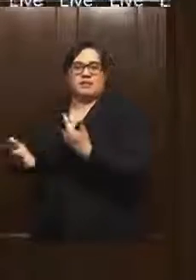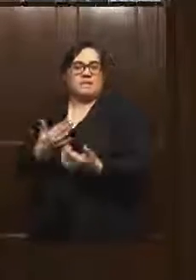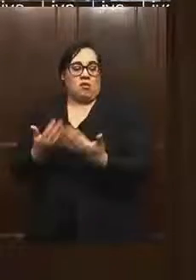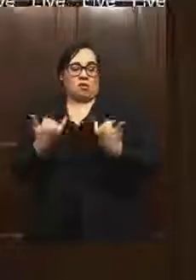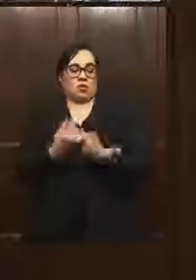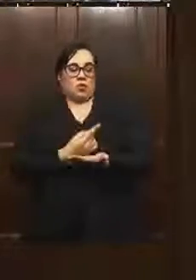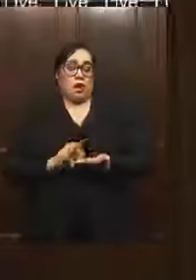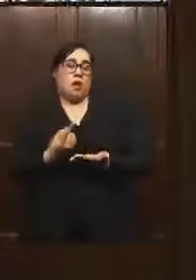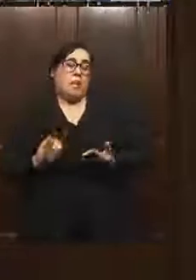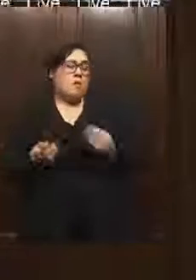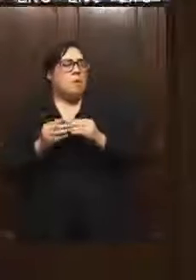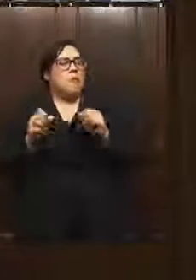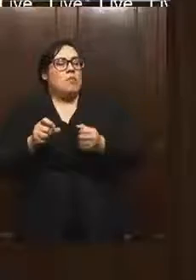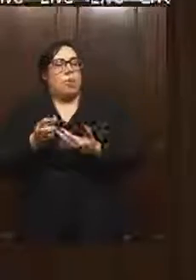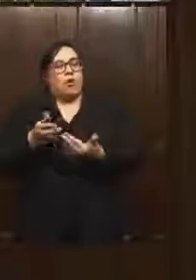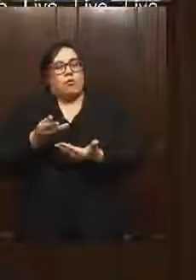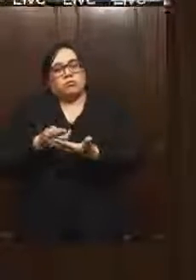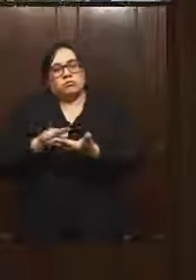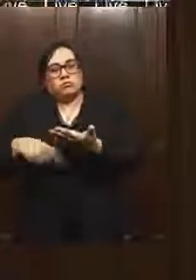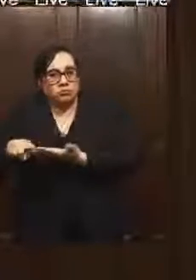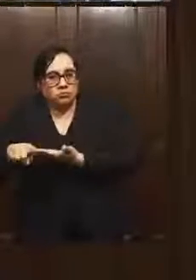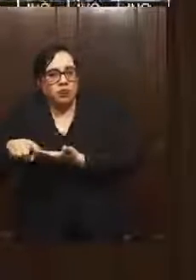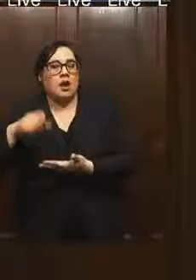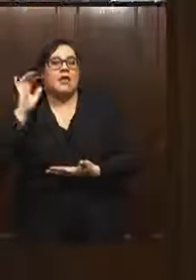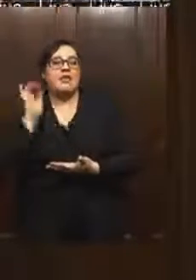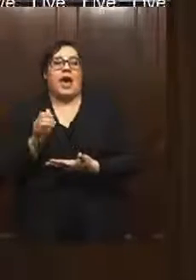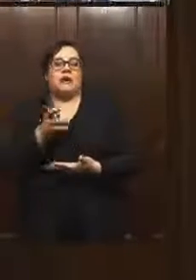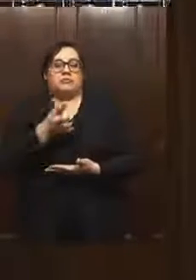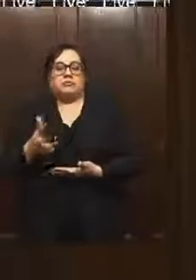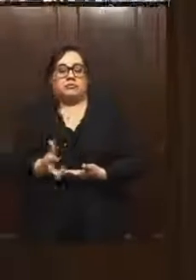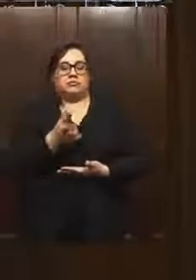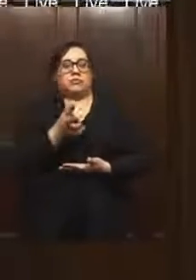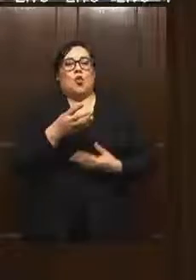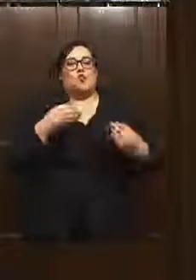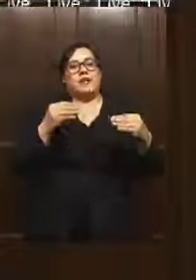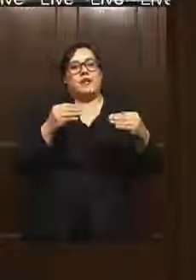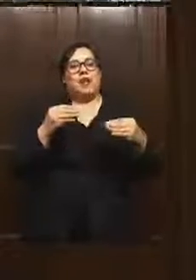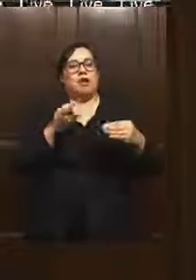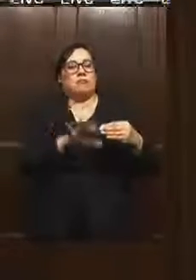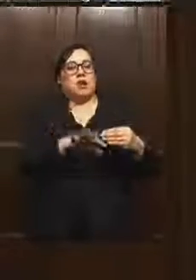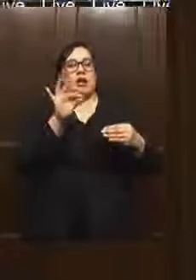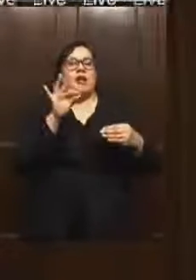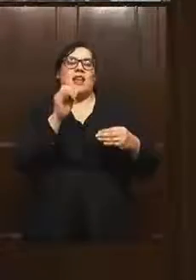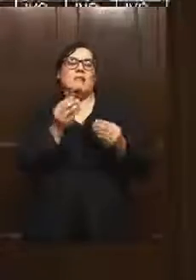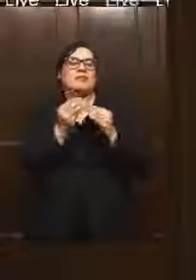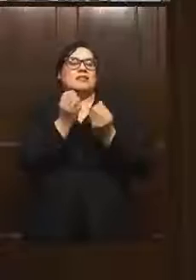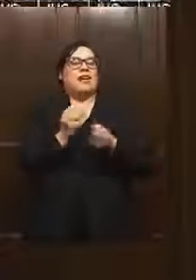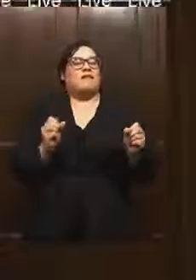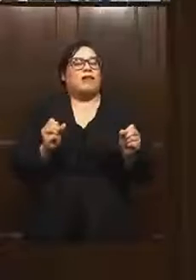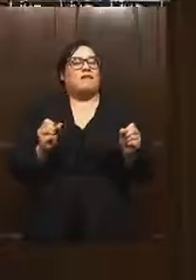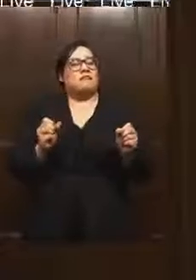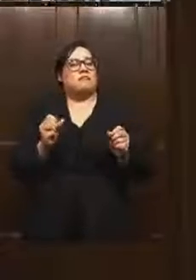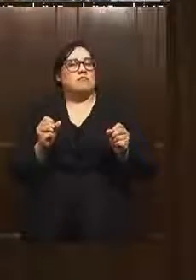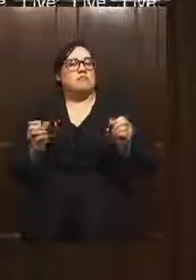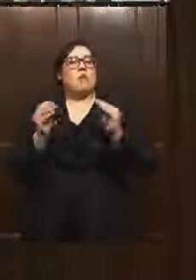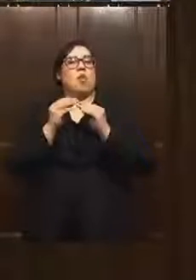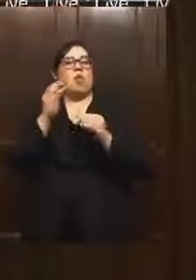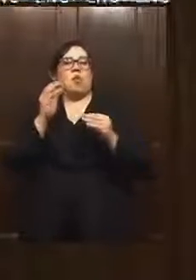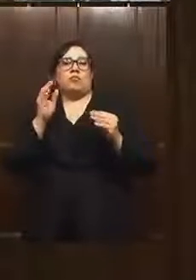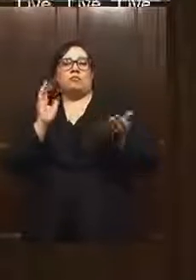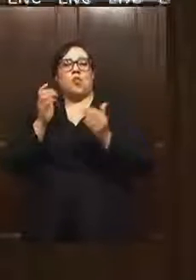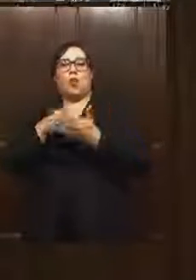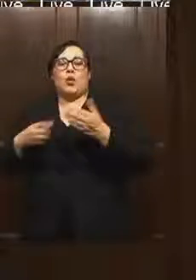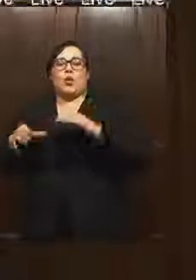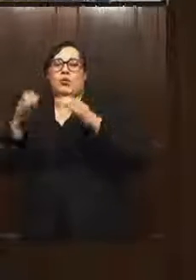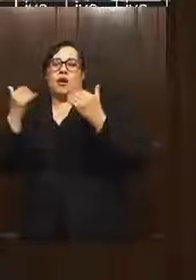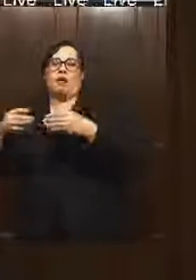or more likely the following week, that curbside retail is something safer than what we're doing in our own supermarkets and